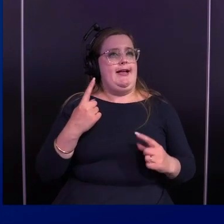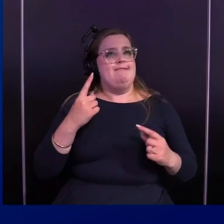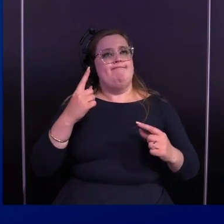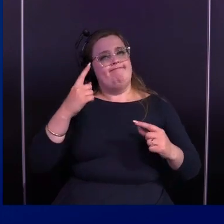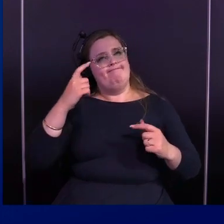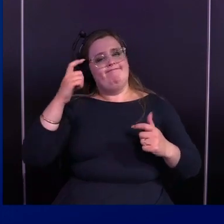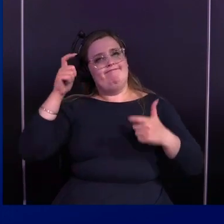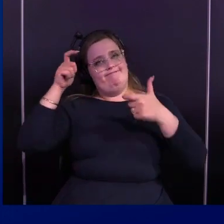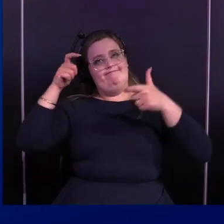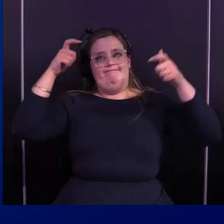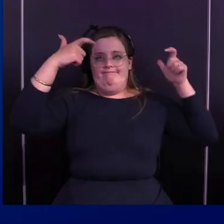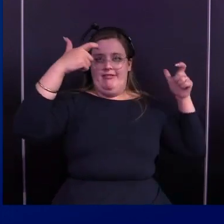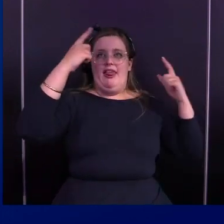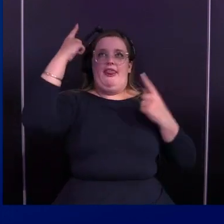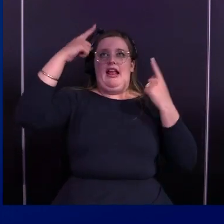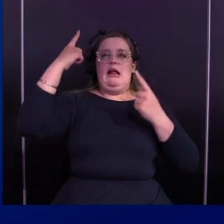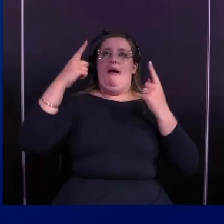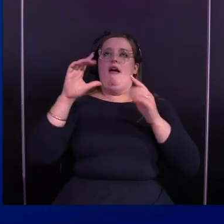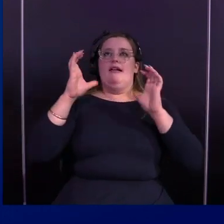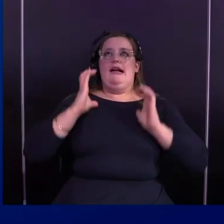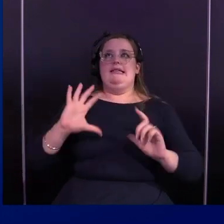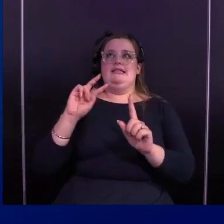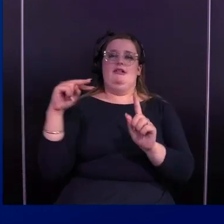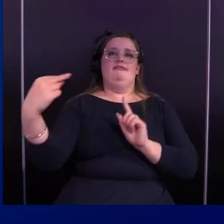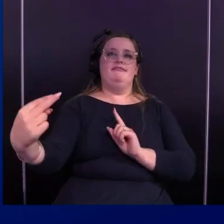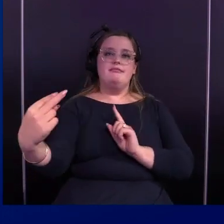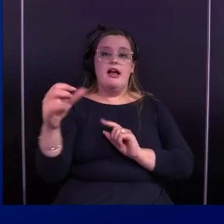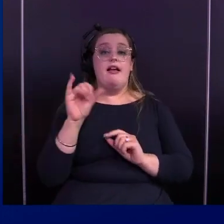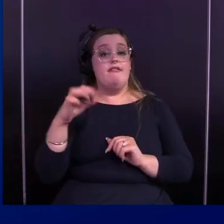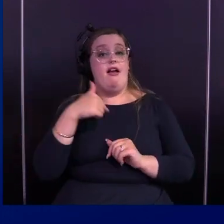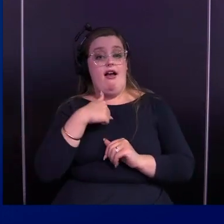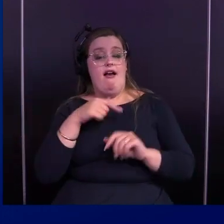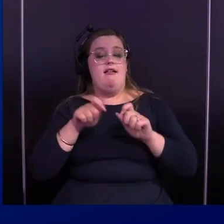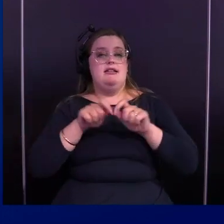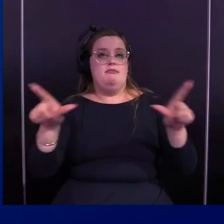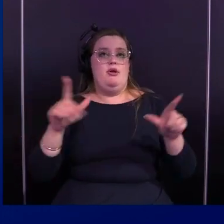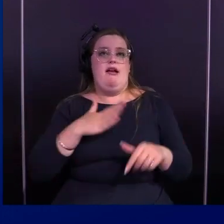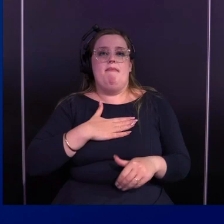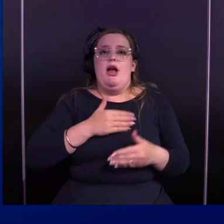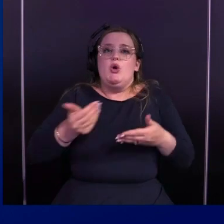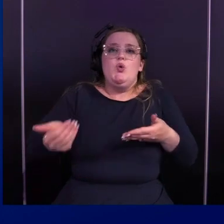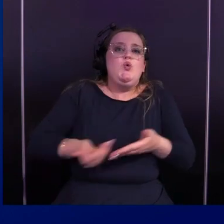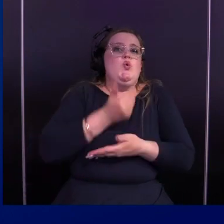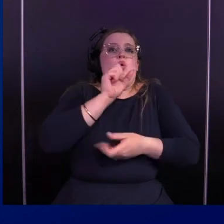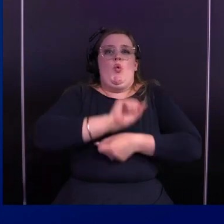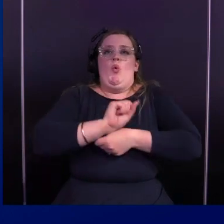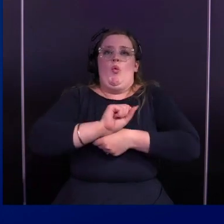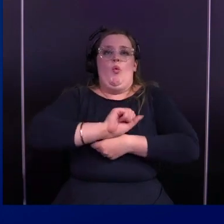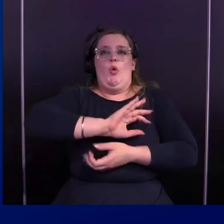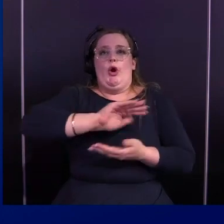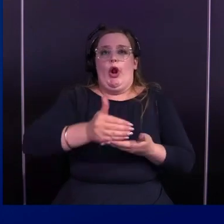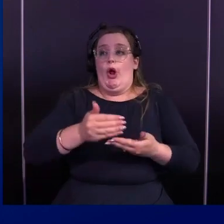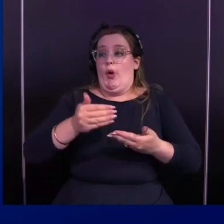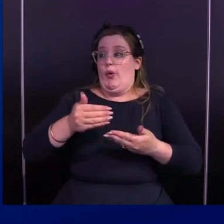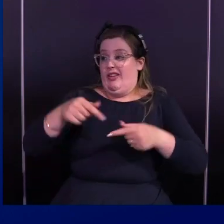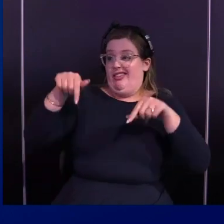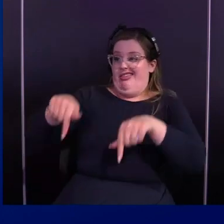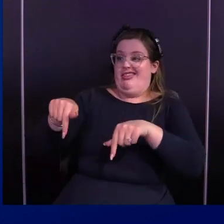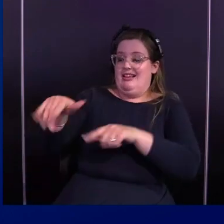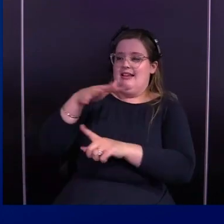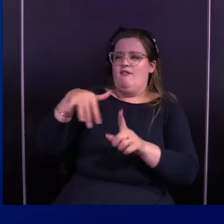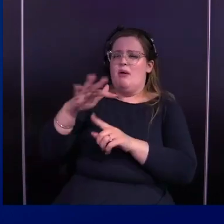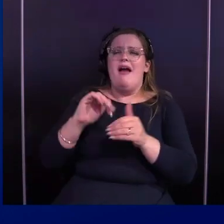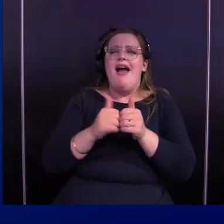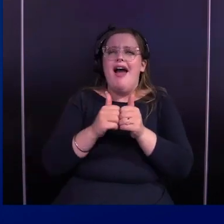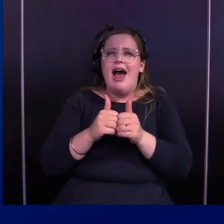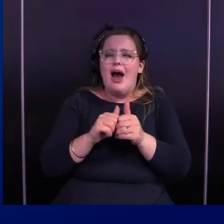into that of the customer and saying, okay, if I'm going to be deploying my brand new workload in this environment, how can I make